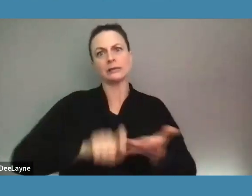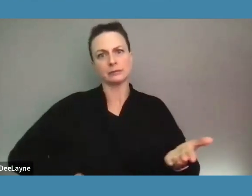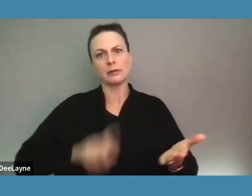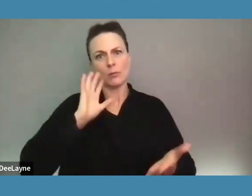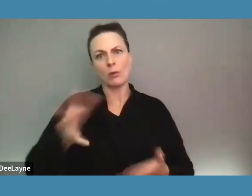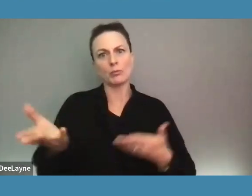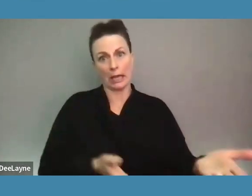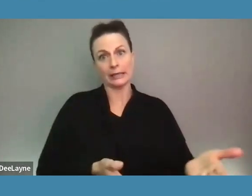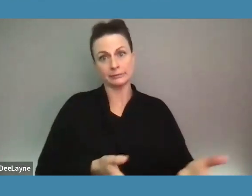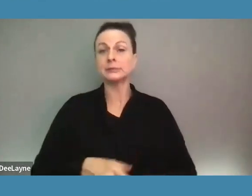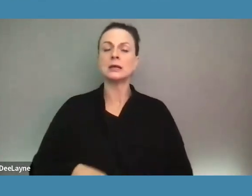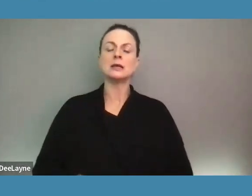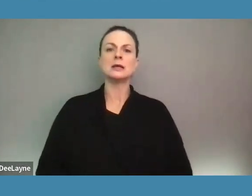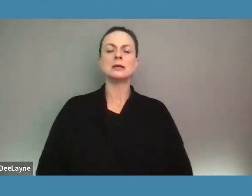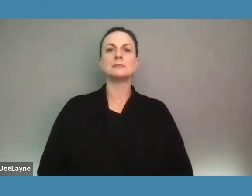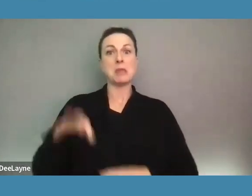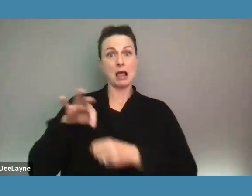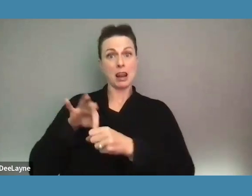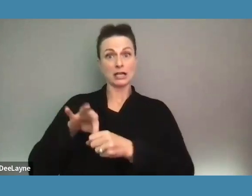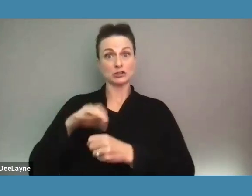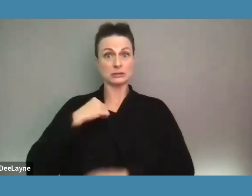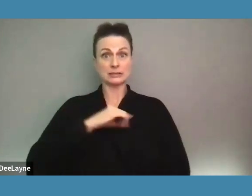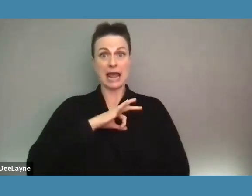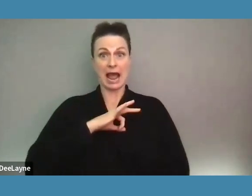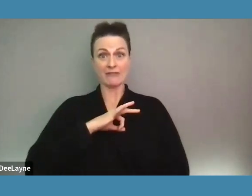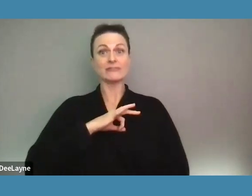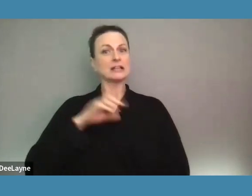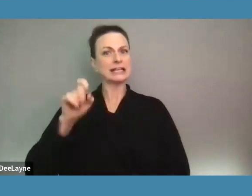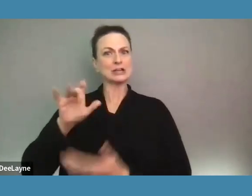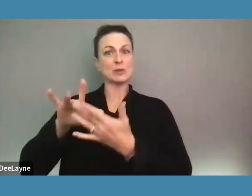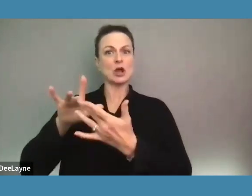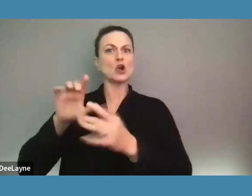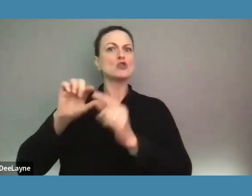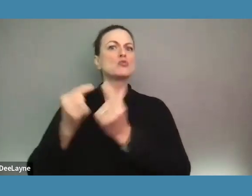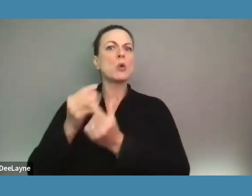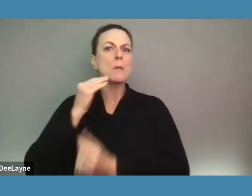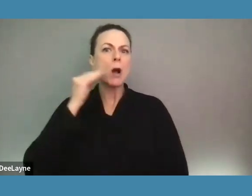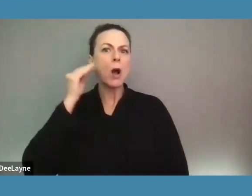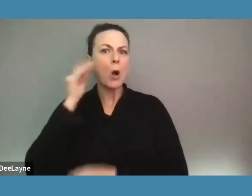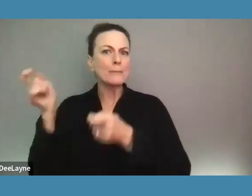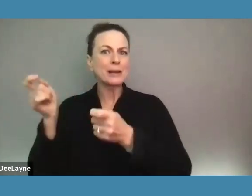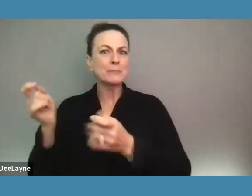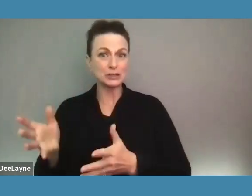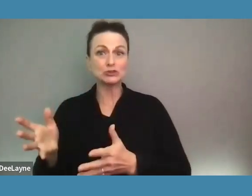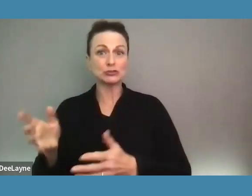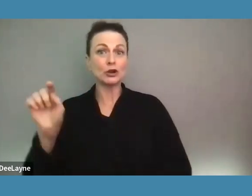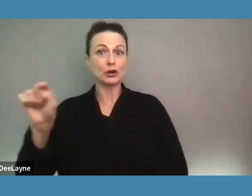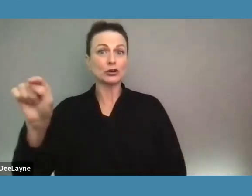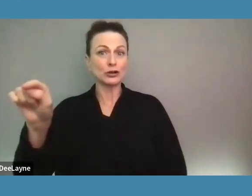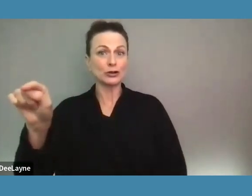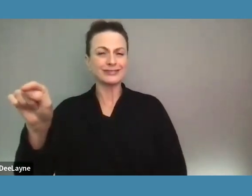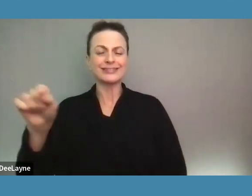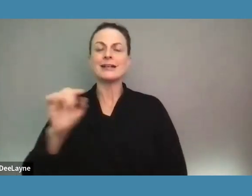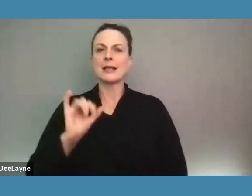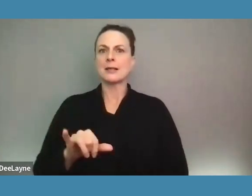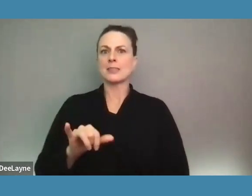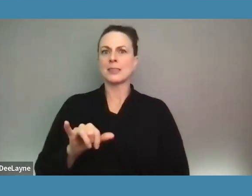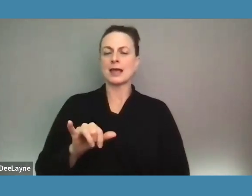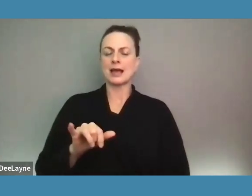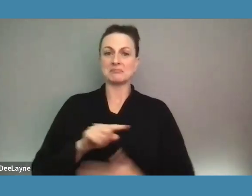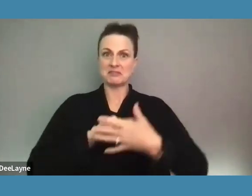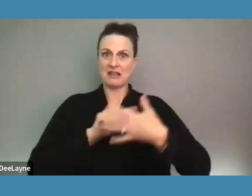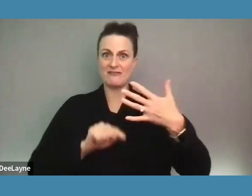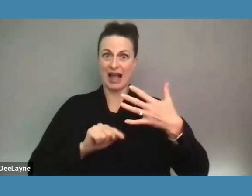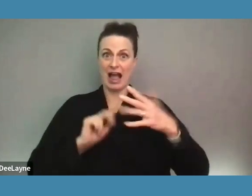be contacted by your group home administrator, and again, that